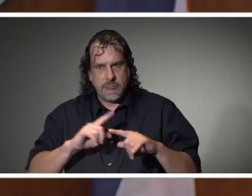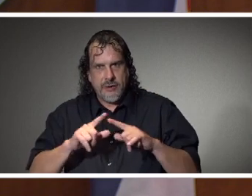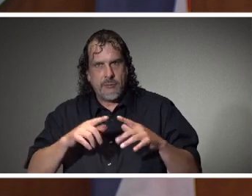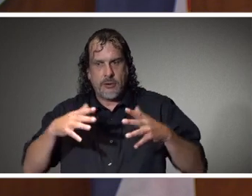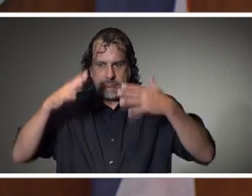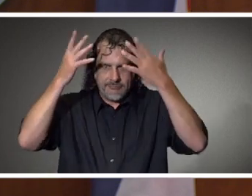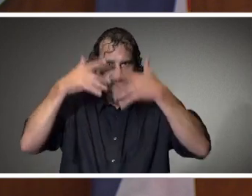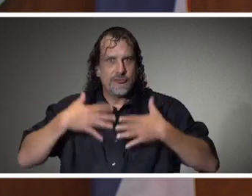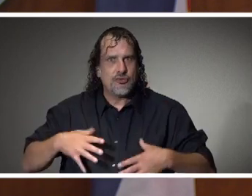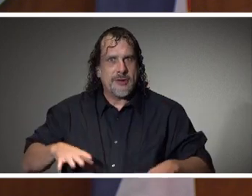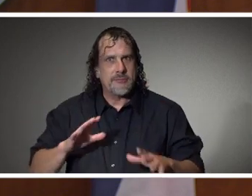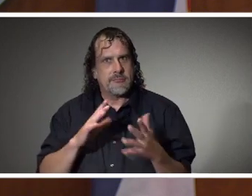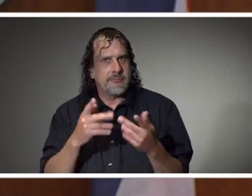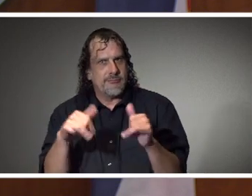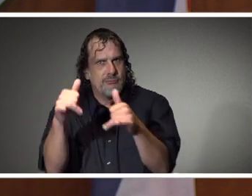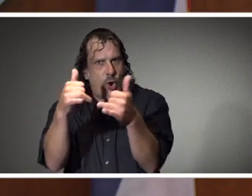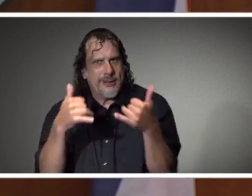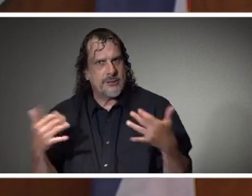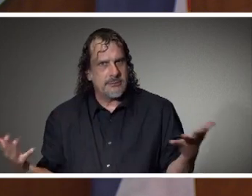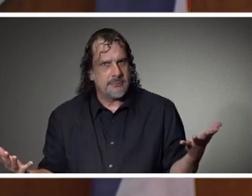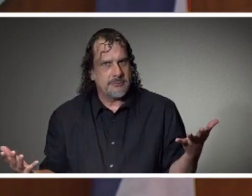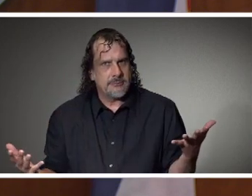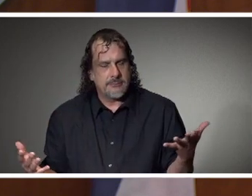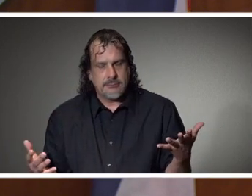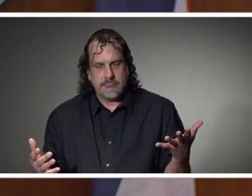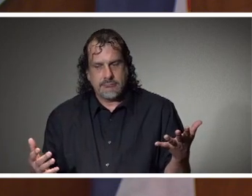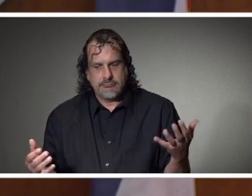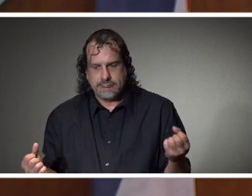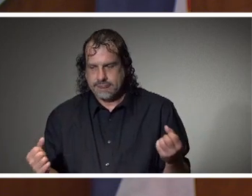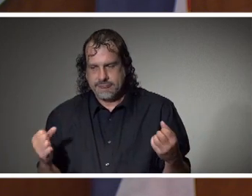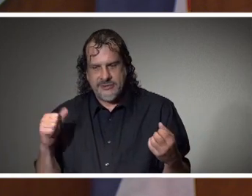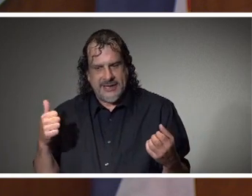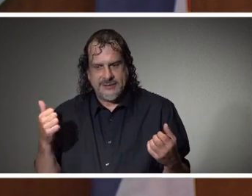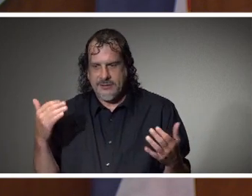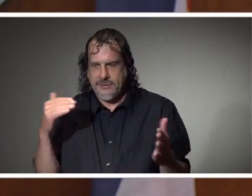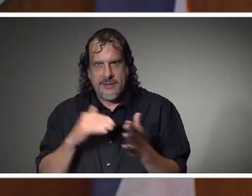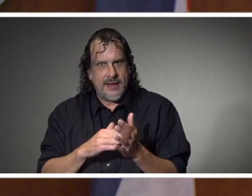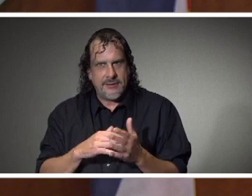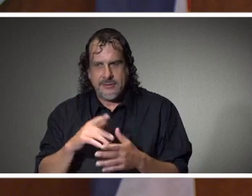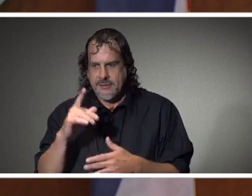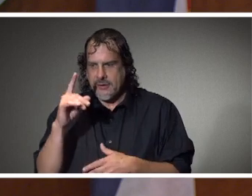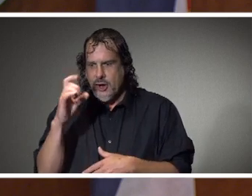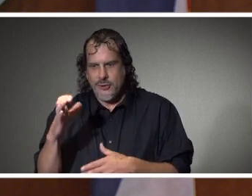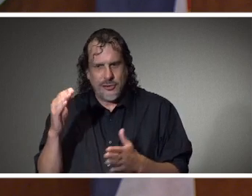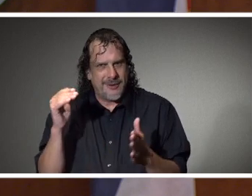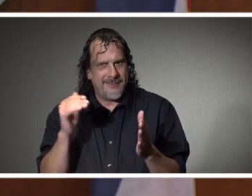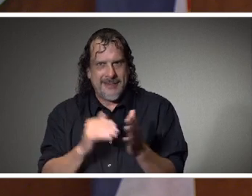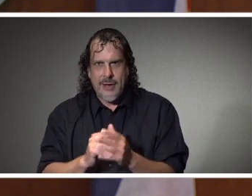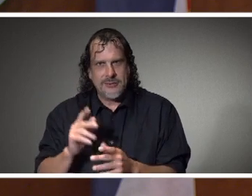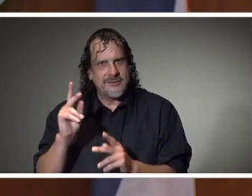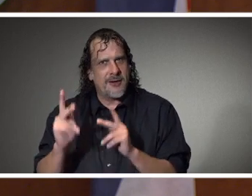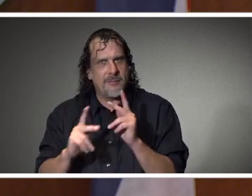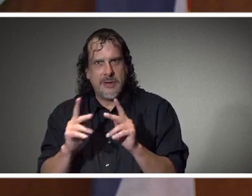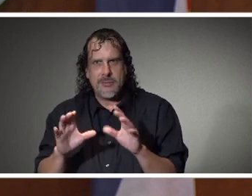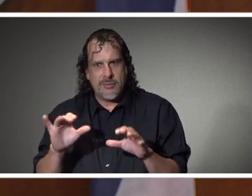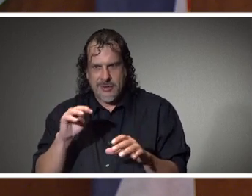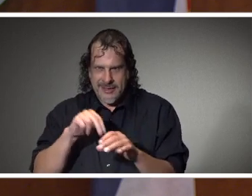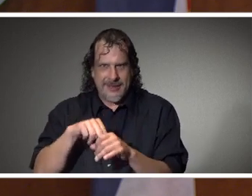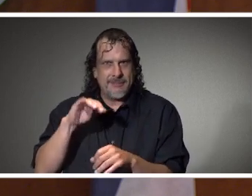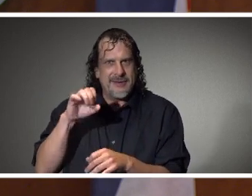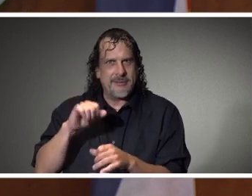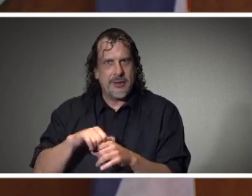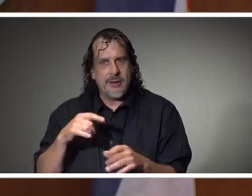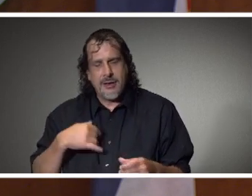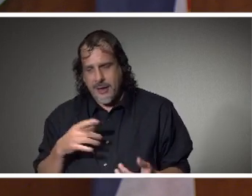parties throughout my collegiate career, as did tens of thousands, if not hundreds and hundreds of thousands of Mississippians and,